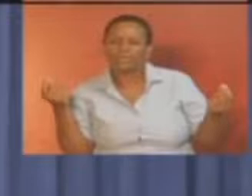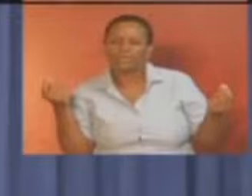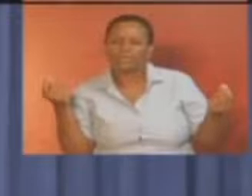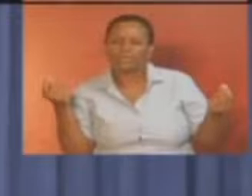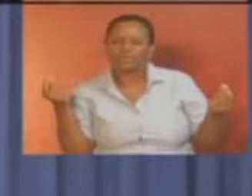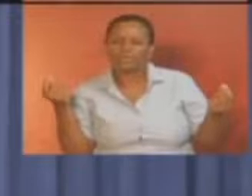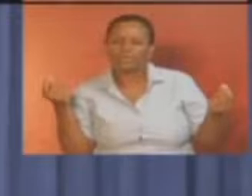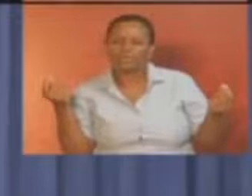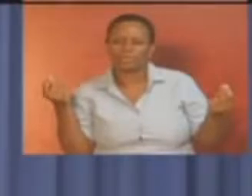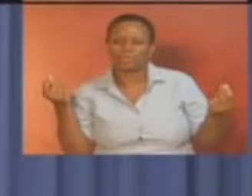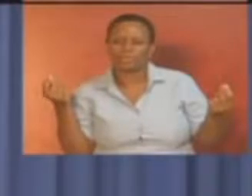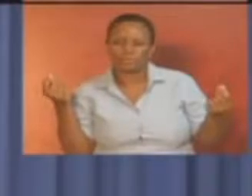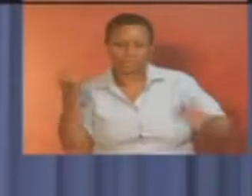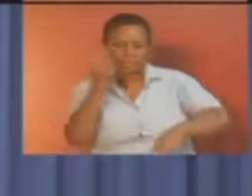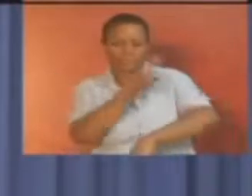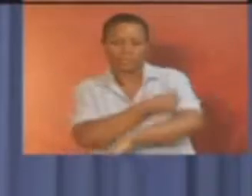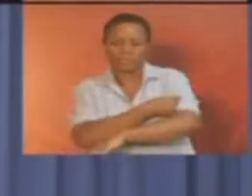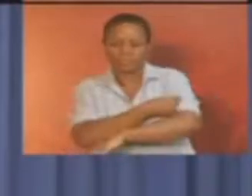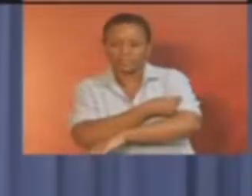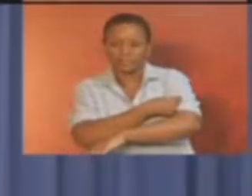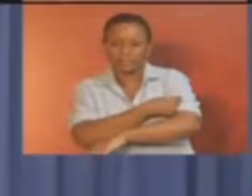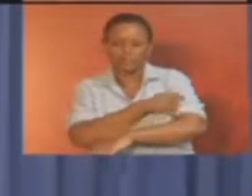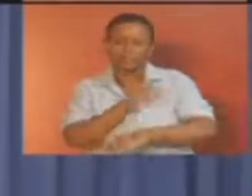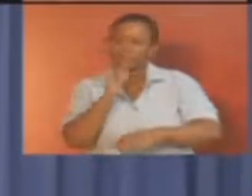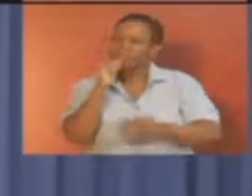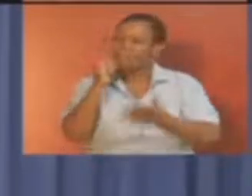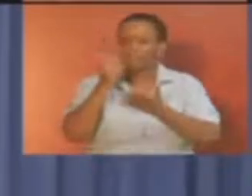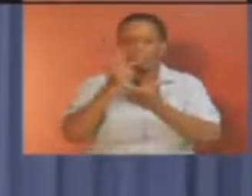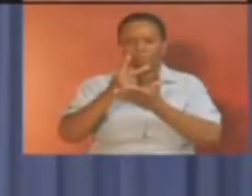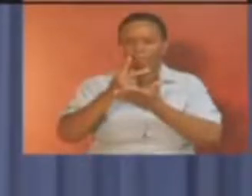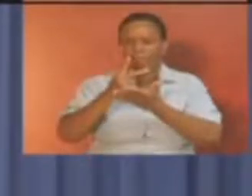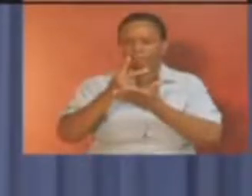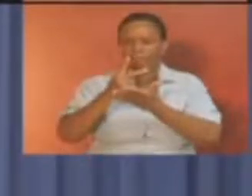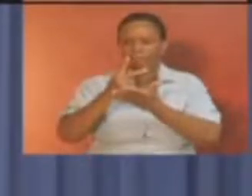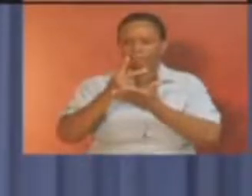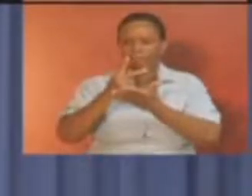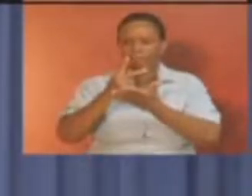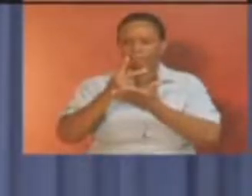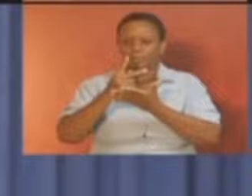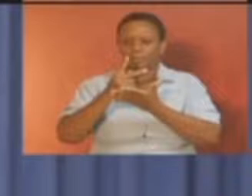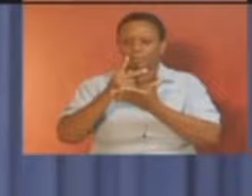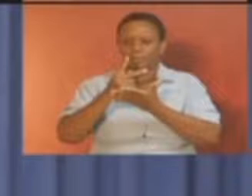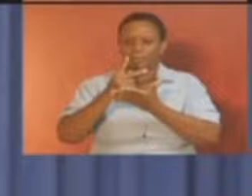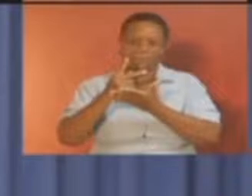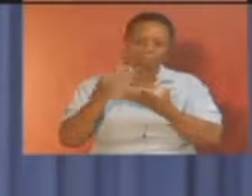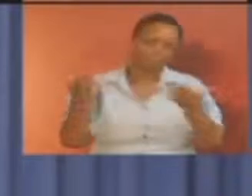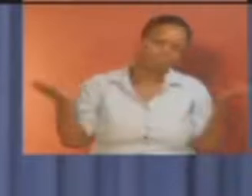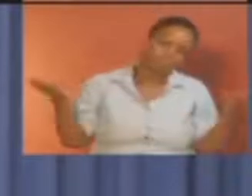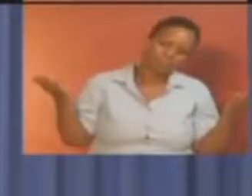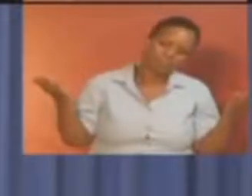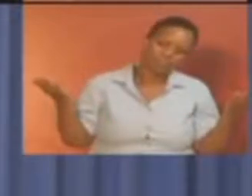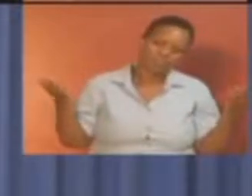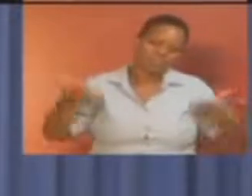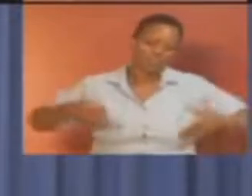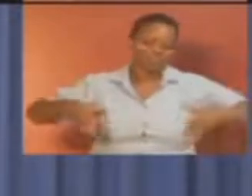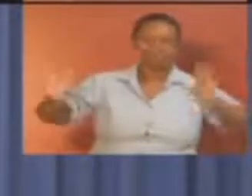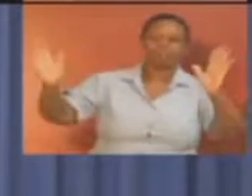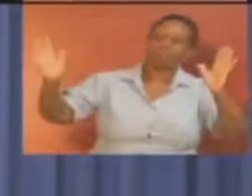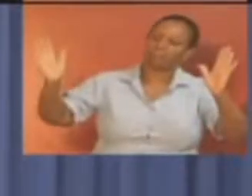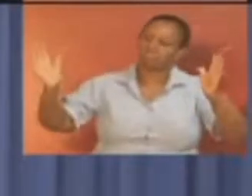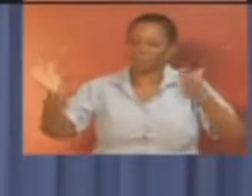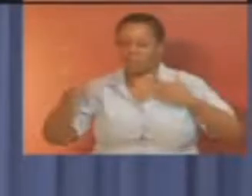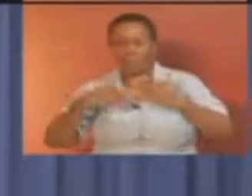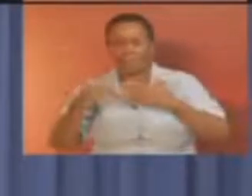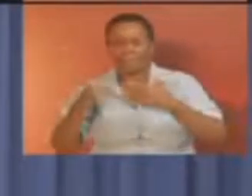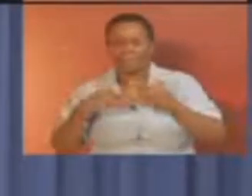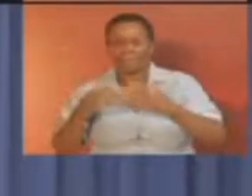non-WHO approved vaccines. As Prime Minister of Trinidad and Tobago, I wish them well, and they went ahead. They used some of the Chinese